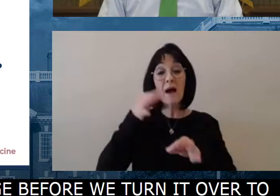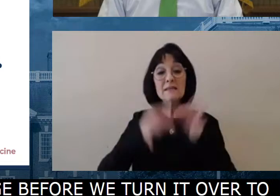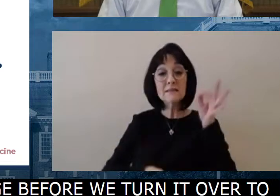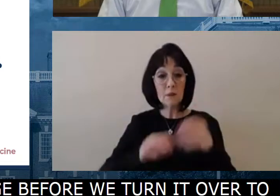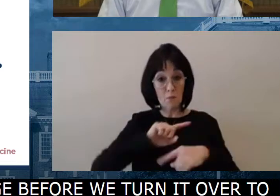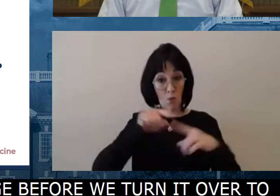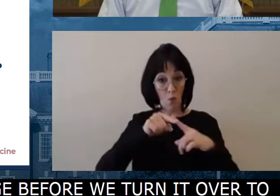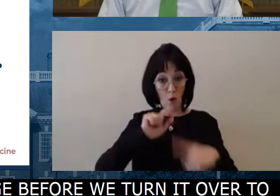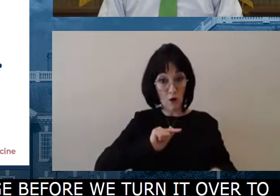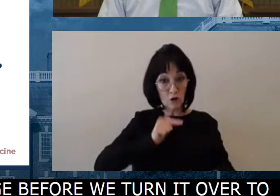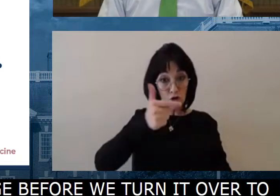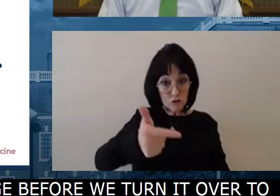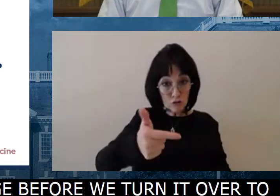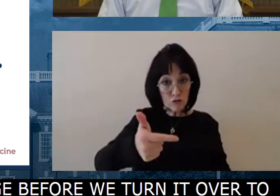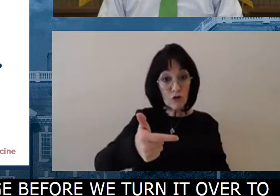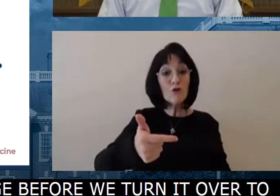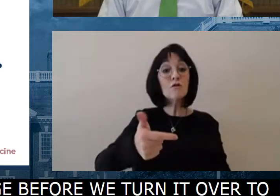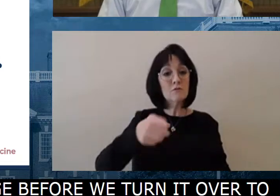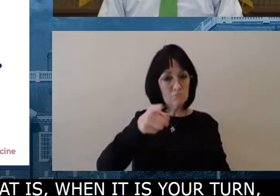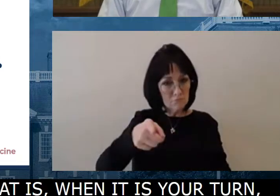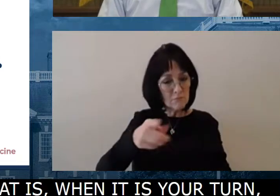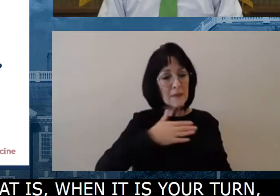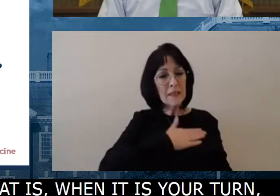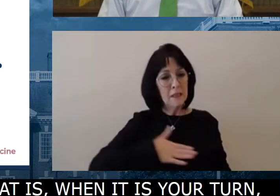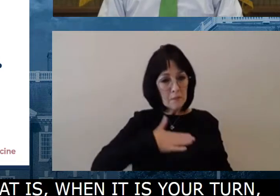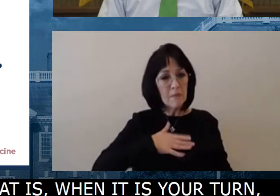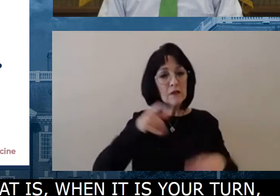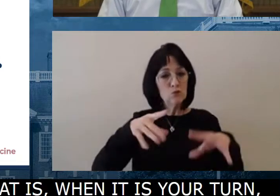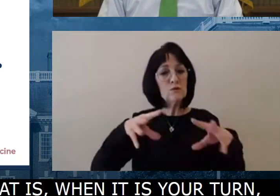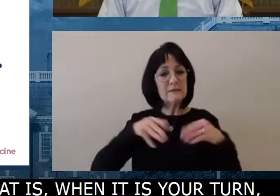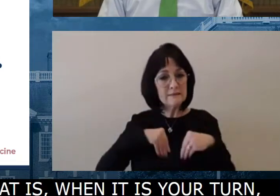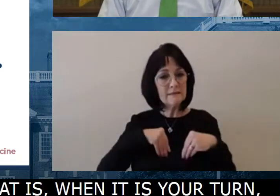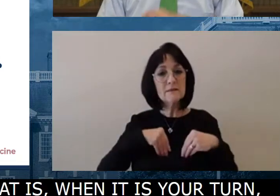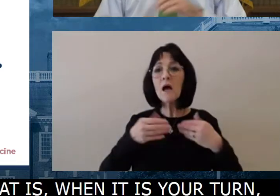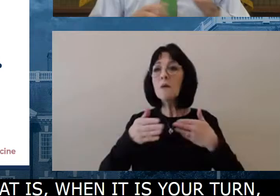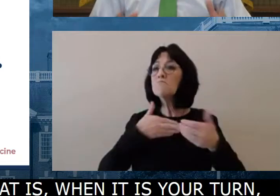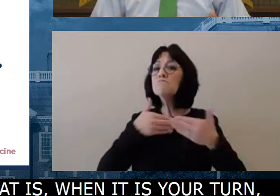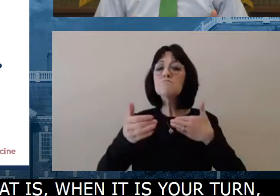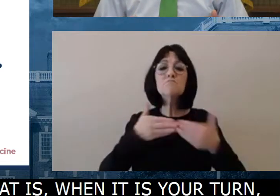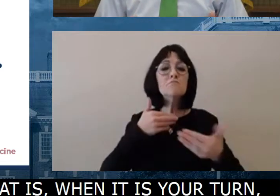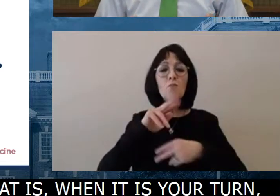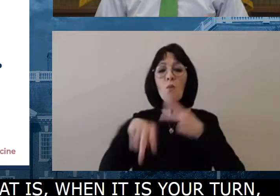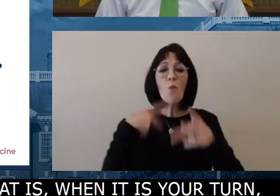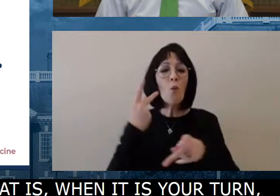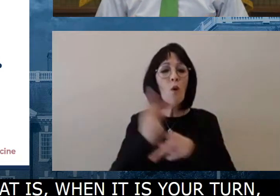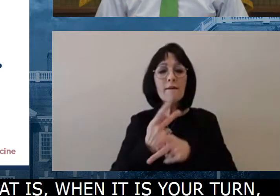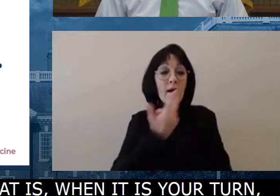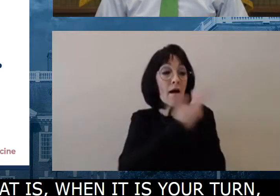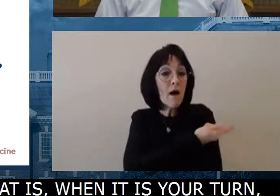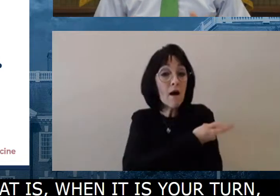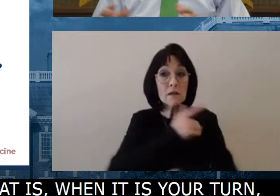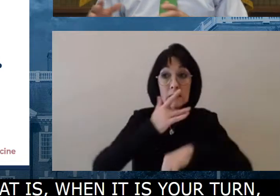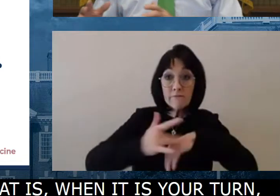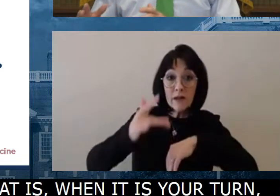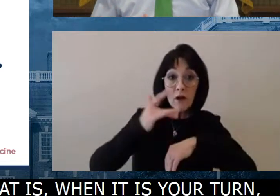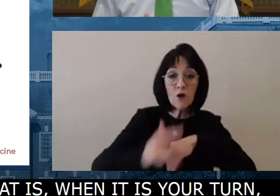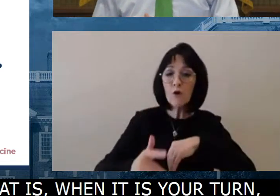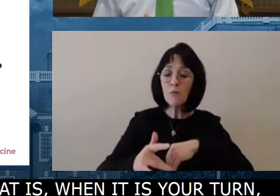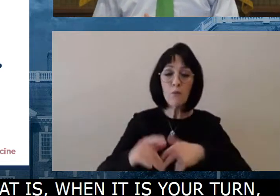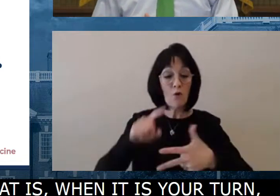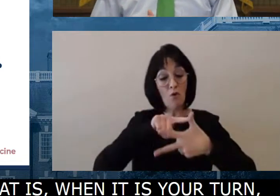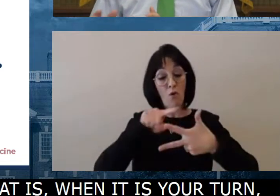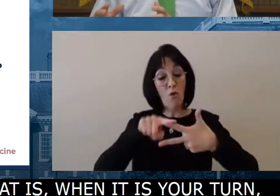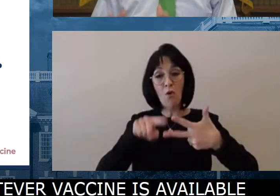vaccinated with whatever vaccine is available, regardless of the type, equally effective in preventing